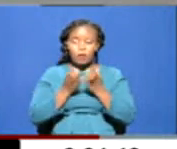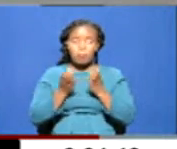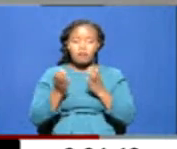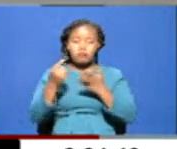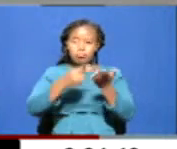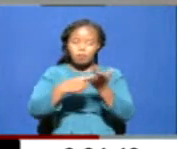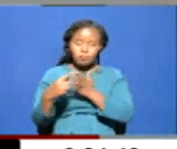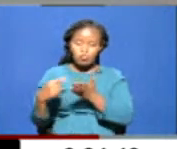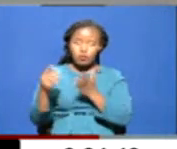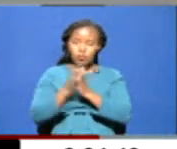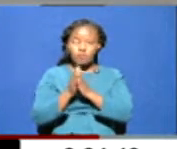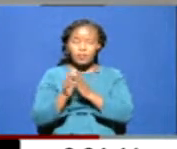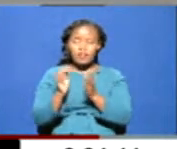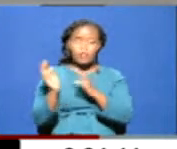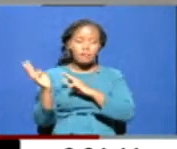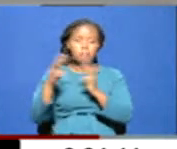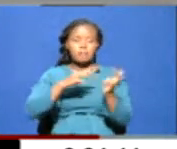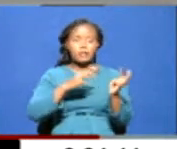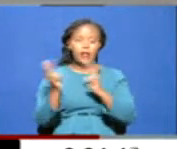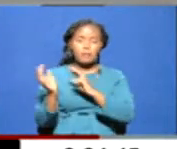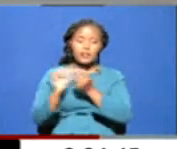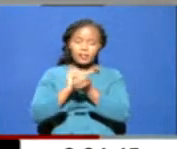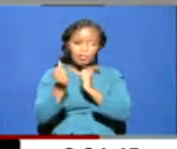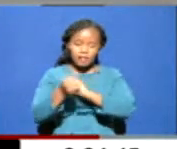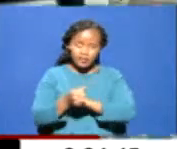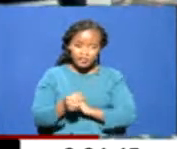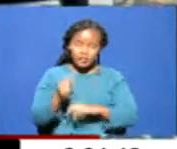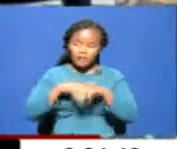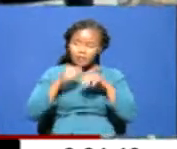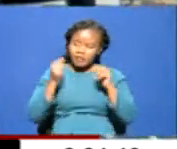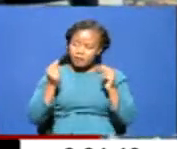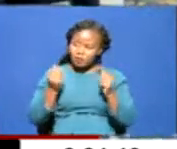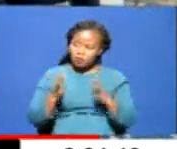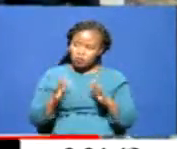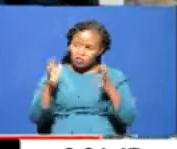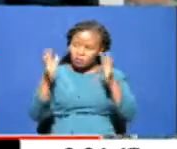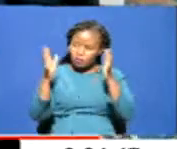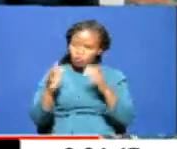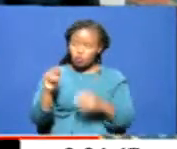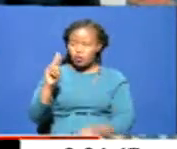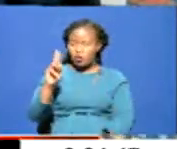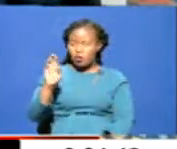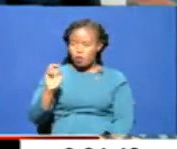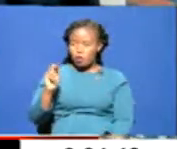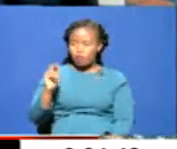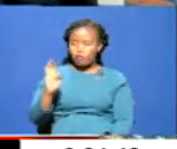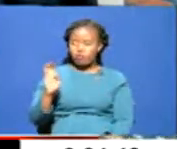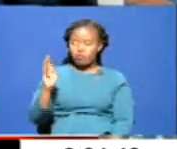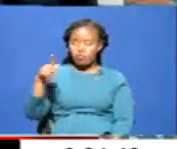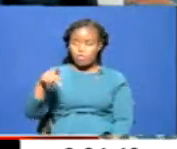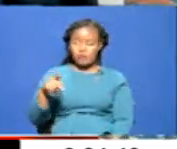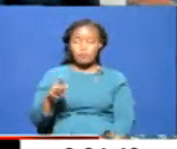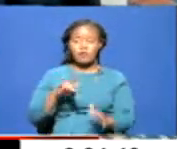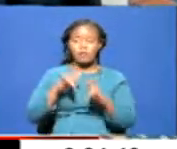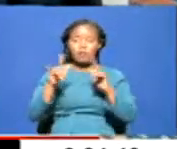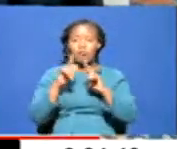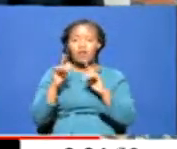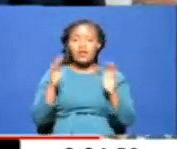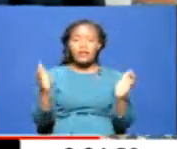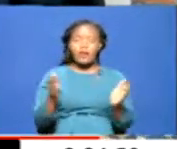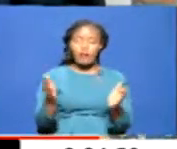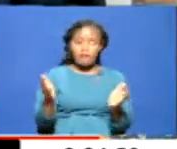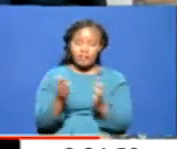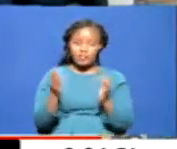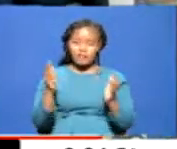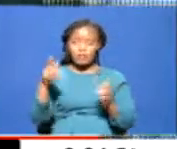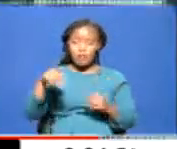pollution. Speaking during commemoration of UNEP's Golden Jubilee, Foreign Affairs Principal Secretary Ambassador Macharia Kamau said that